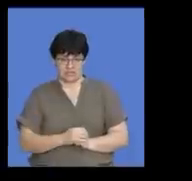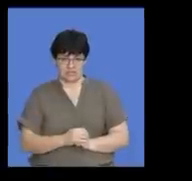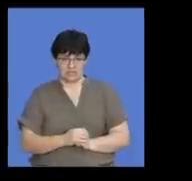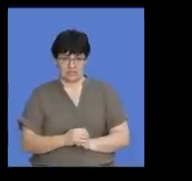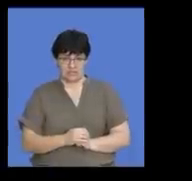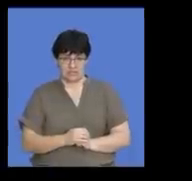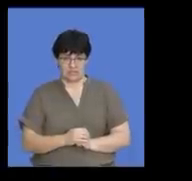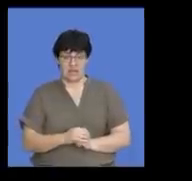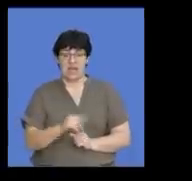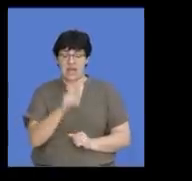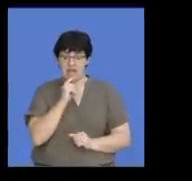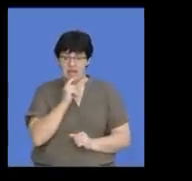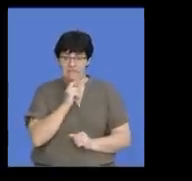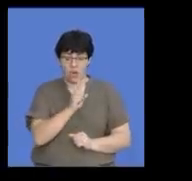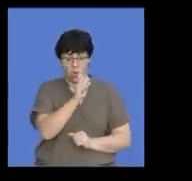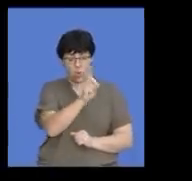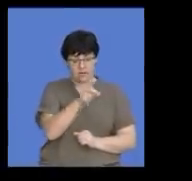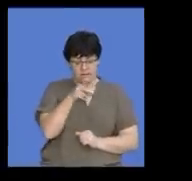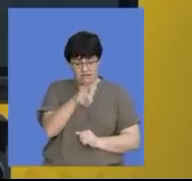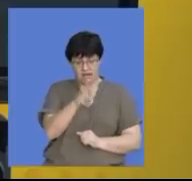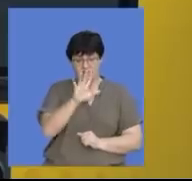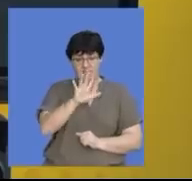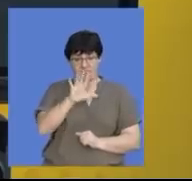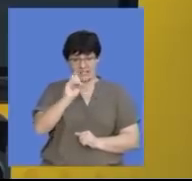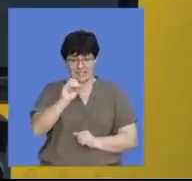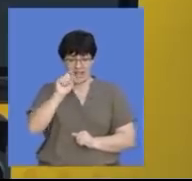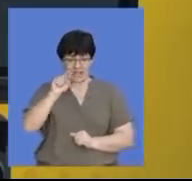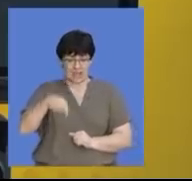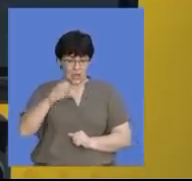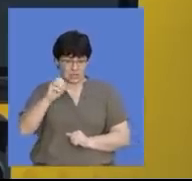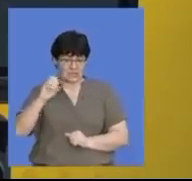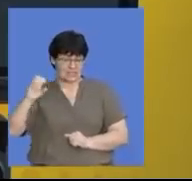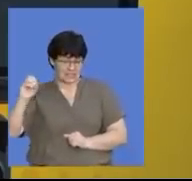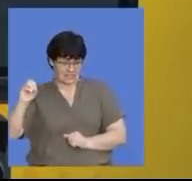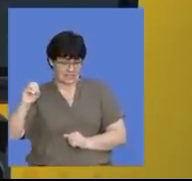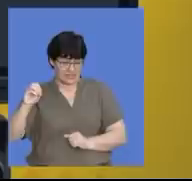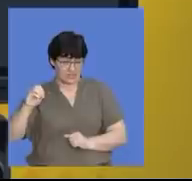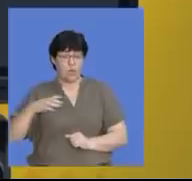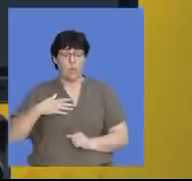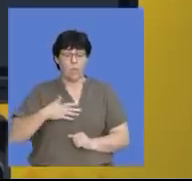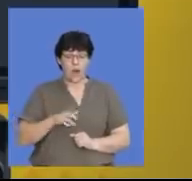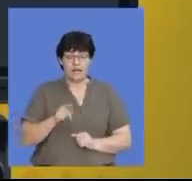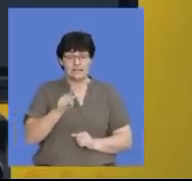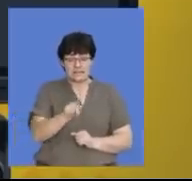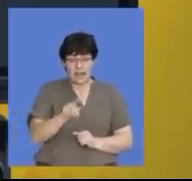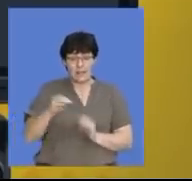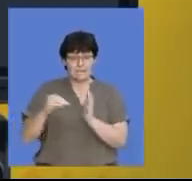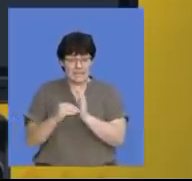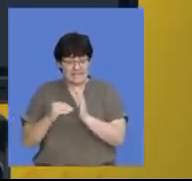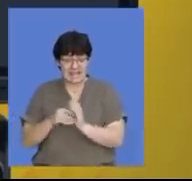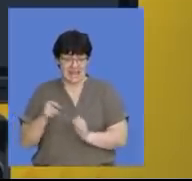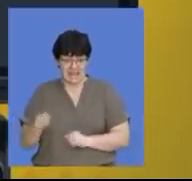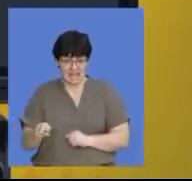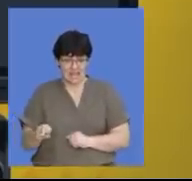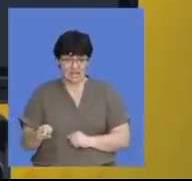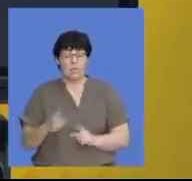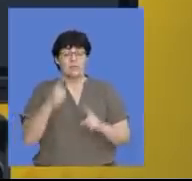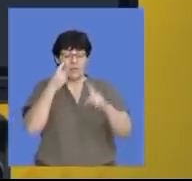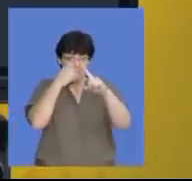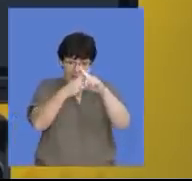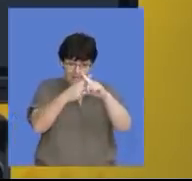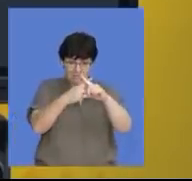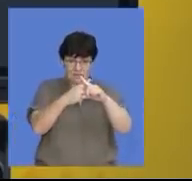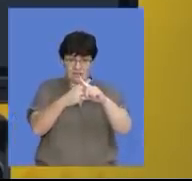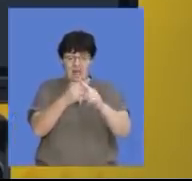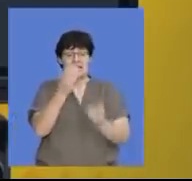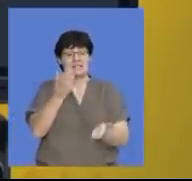you're working with 1:50,000 maps and you want your answer to be in meters, you've got to multiply